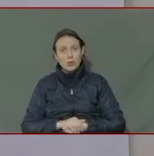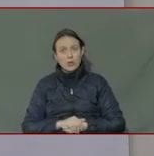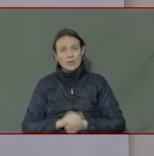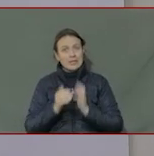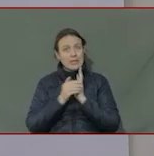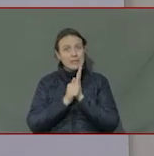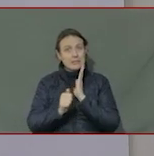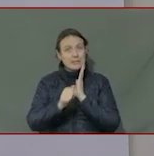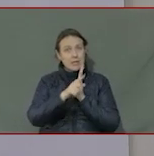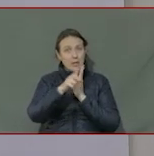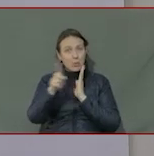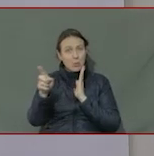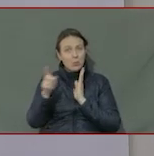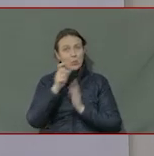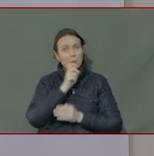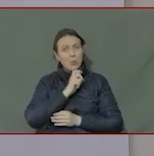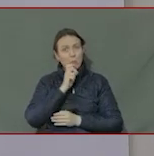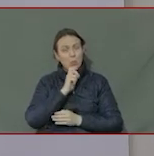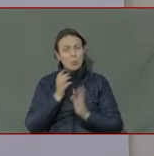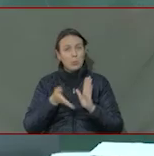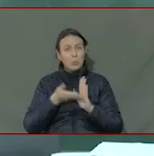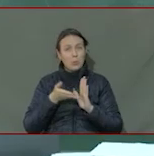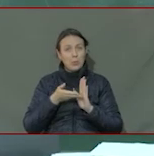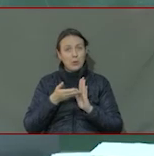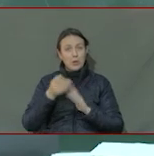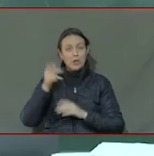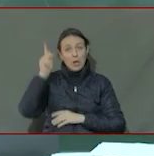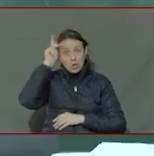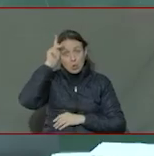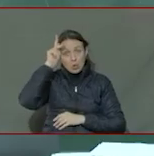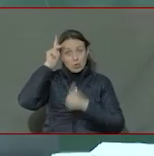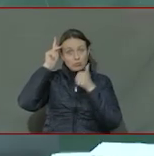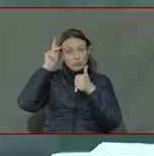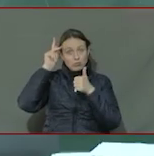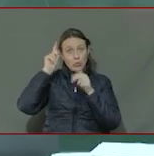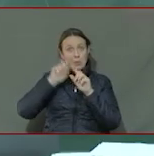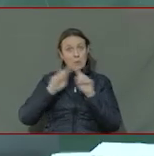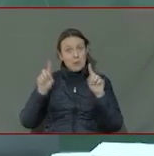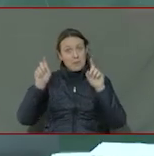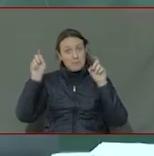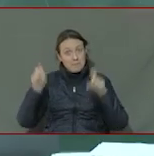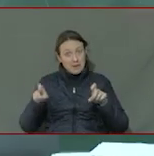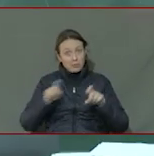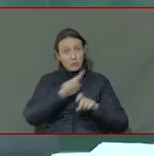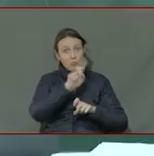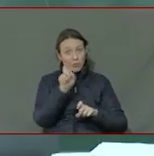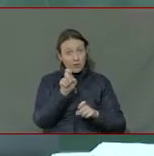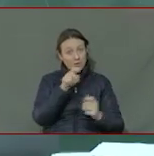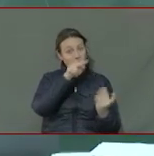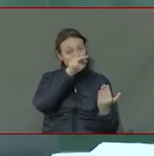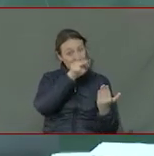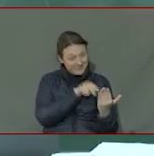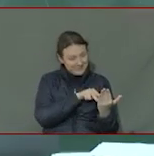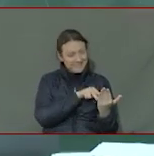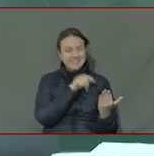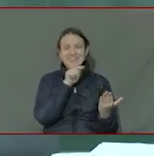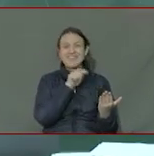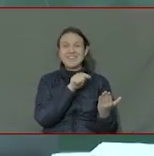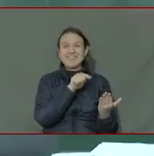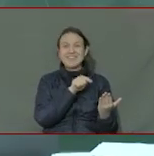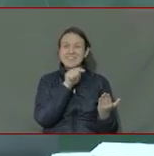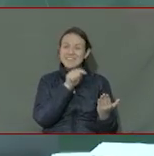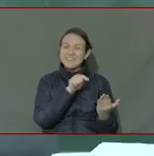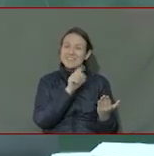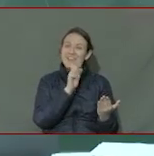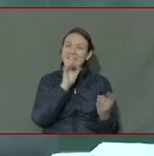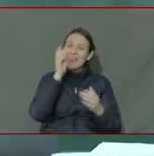in September and November. Knowledge is one thing, but you need to engage with the question paper. The question paper must talk to you because it's packed with